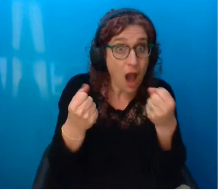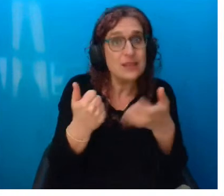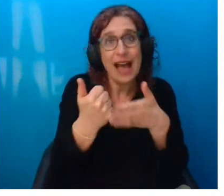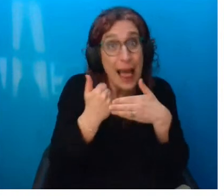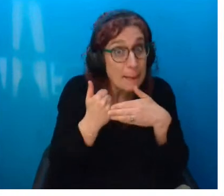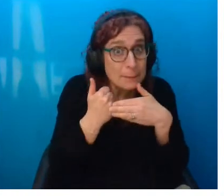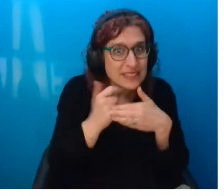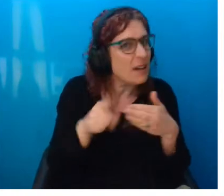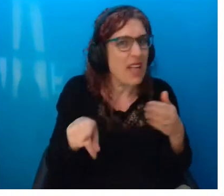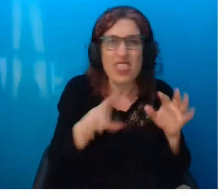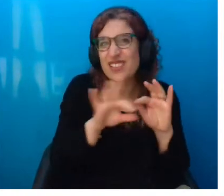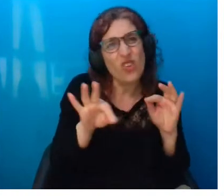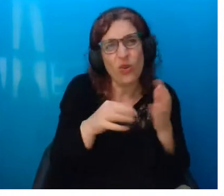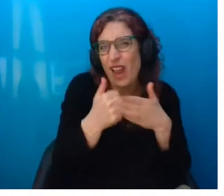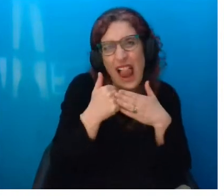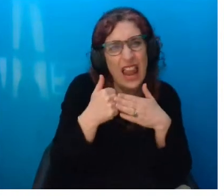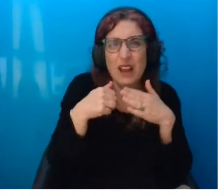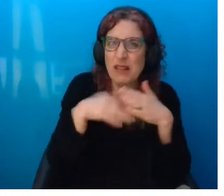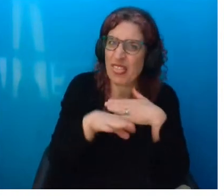house.